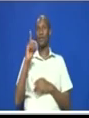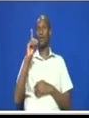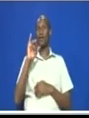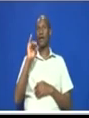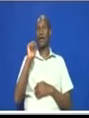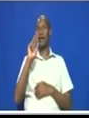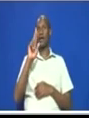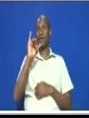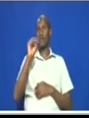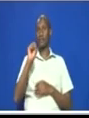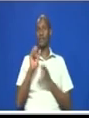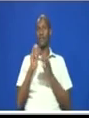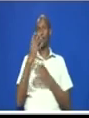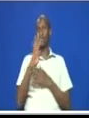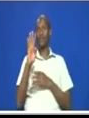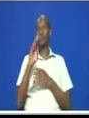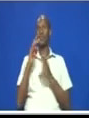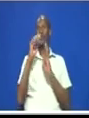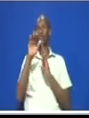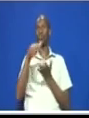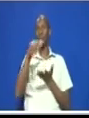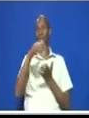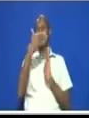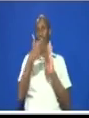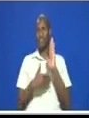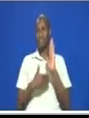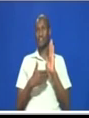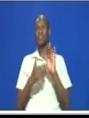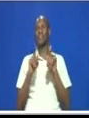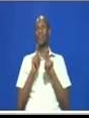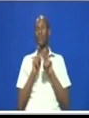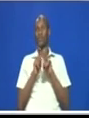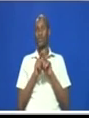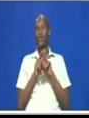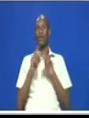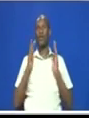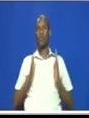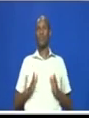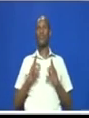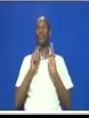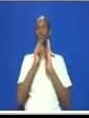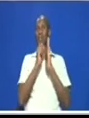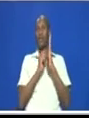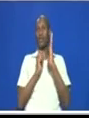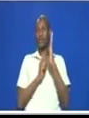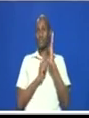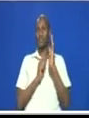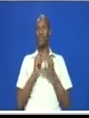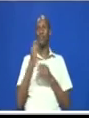diaries in Form 1, shopping list in Form 1, personal journals in Form